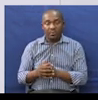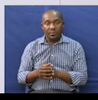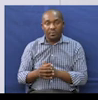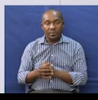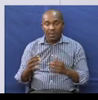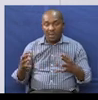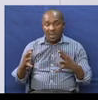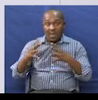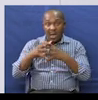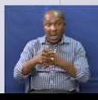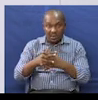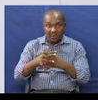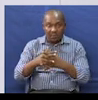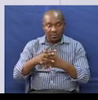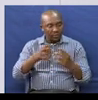interact